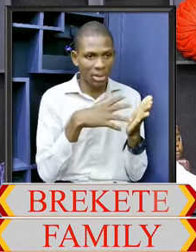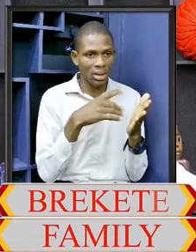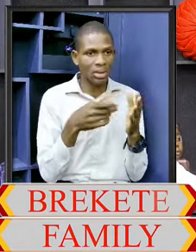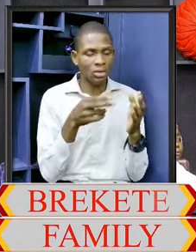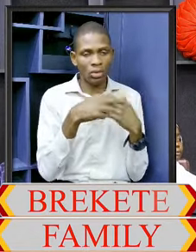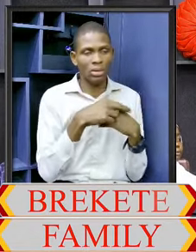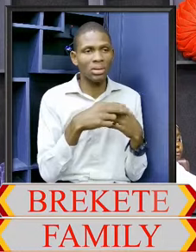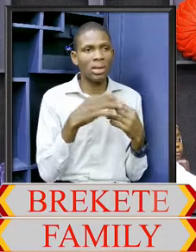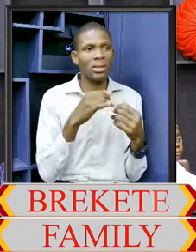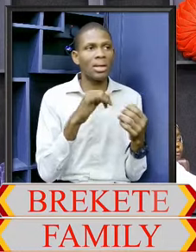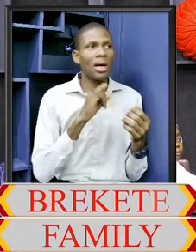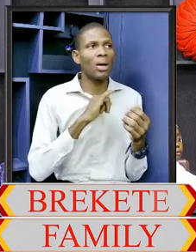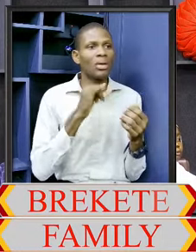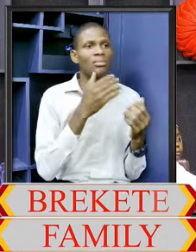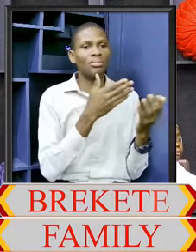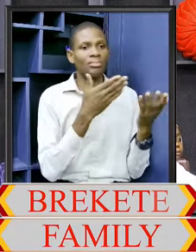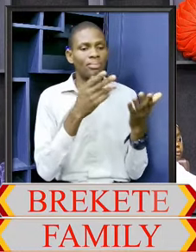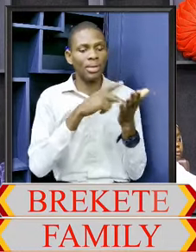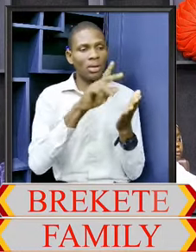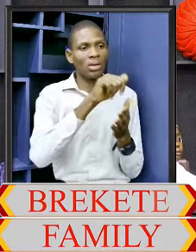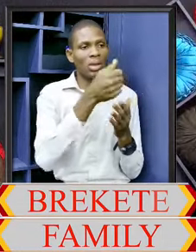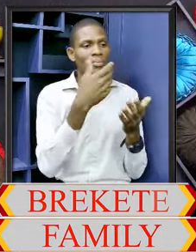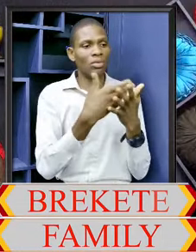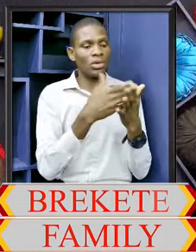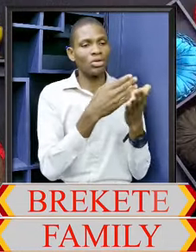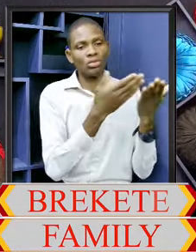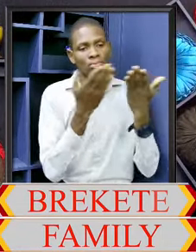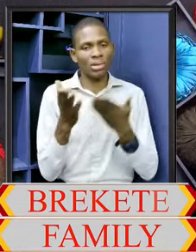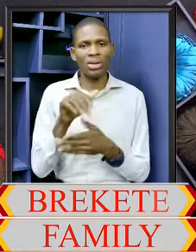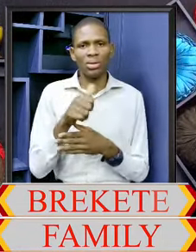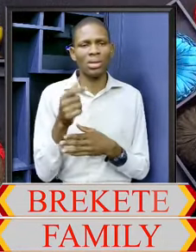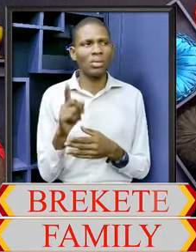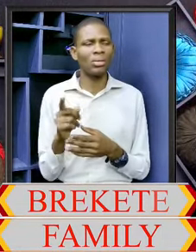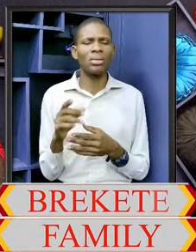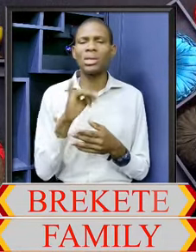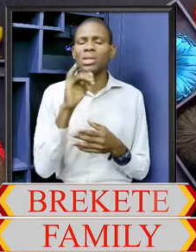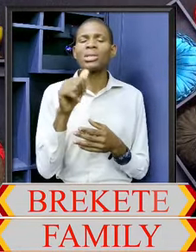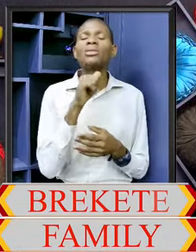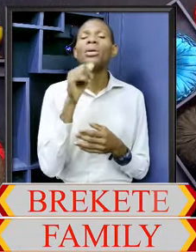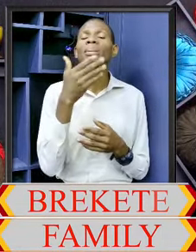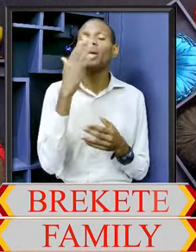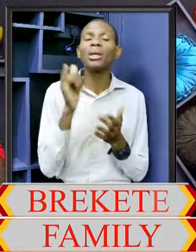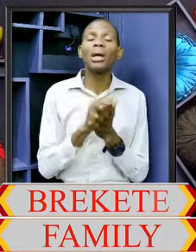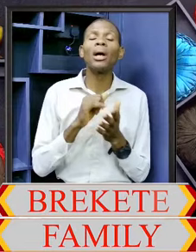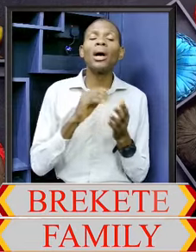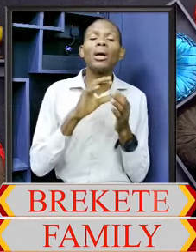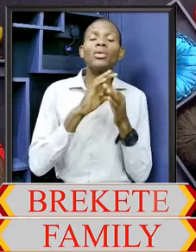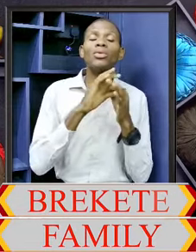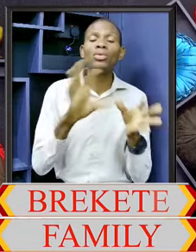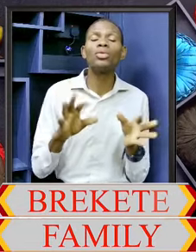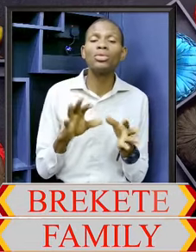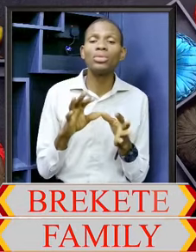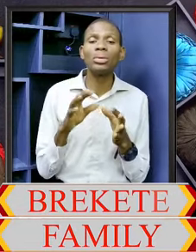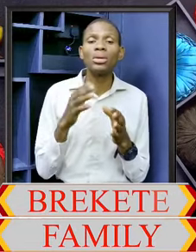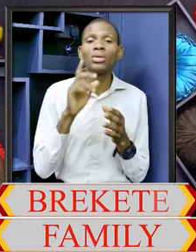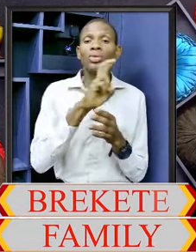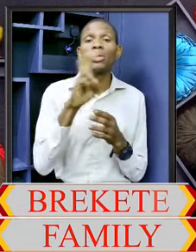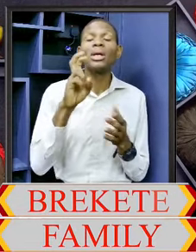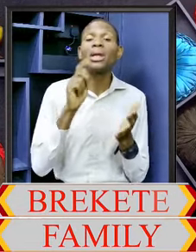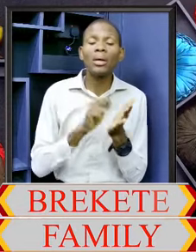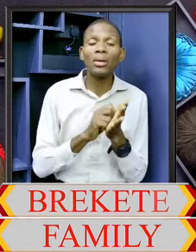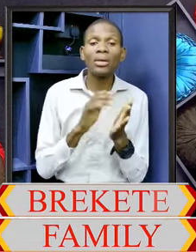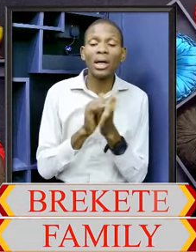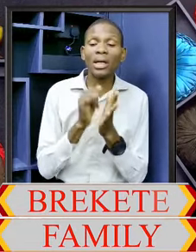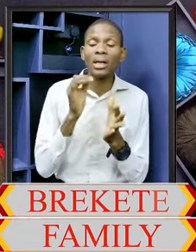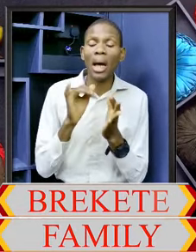pay another transport to bring another one. You know better make I lose 200,000 naira buy engine here. Will be say if I put them